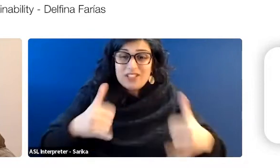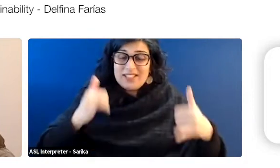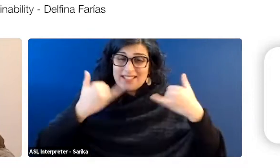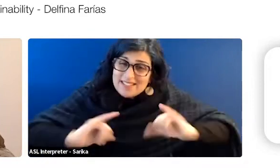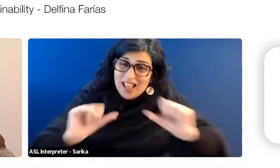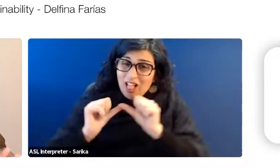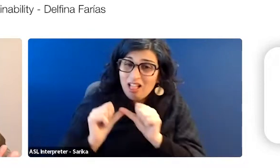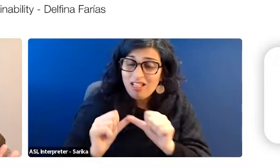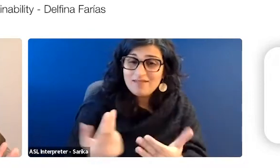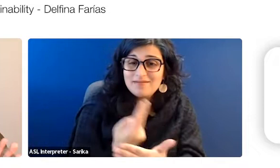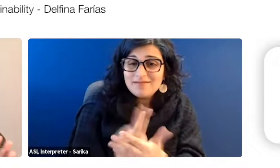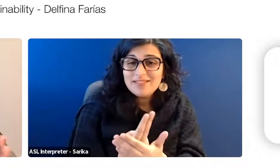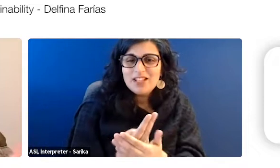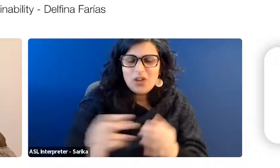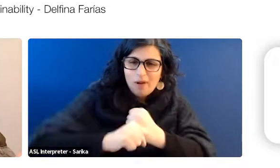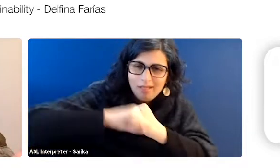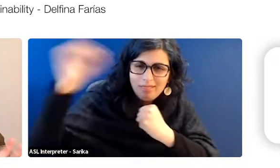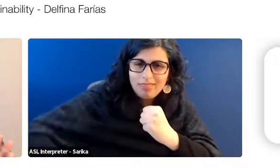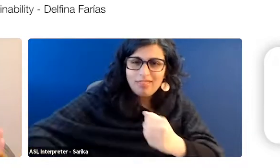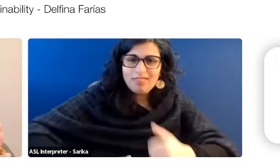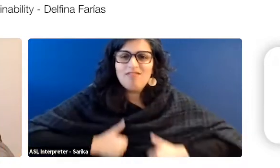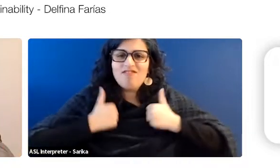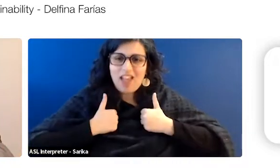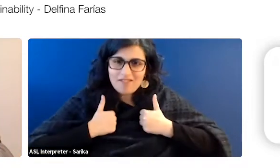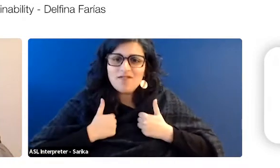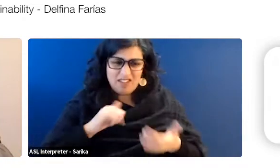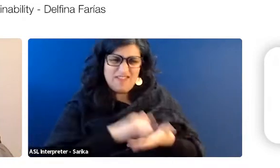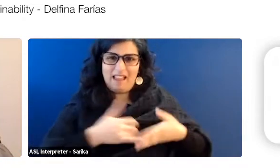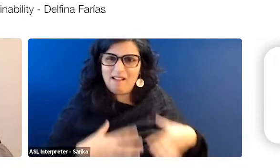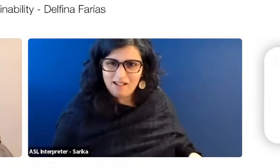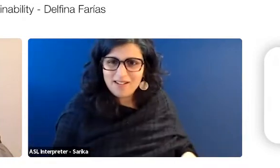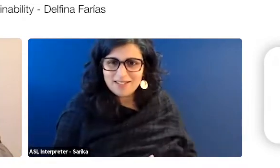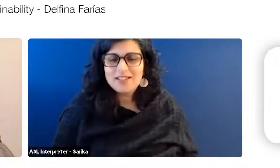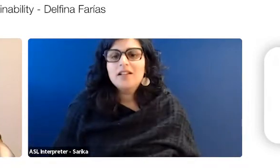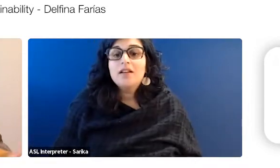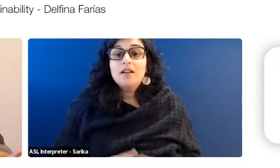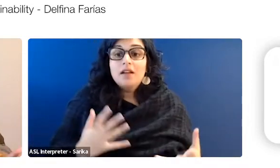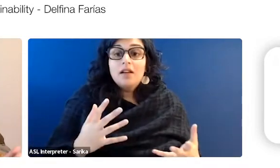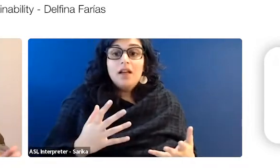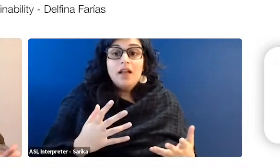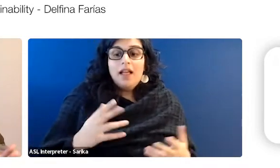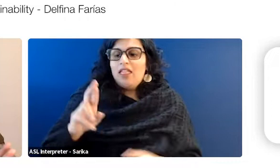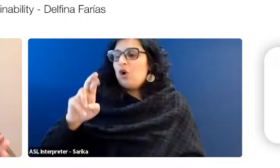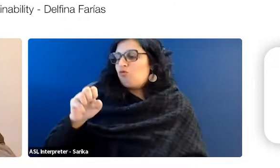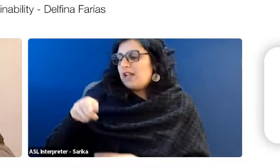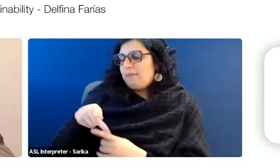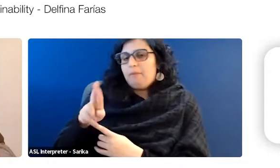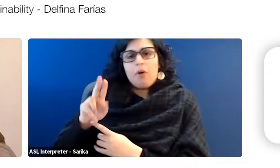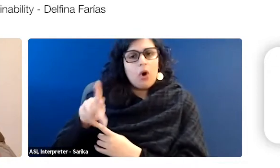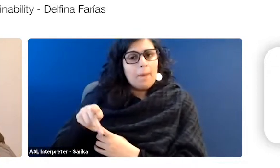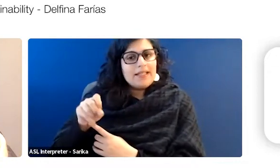So in a way, it's extending the life cycle. And then when it comes to the repurposing stage,